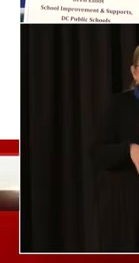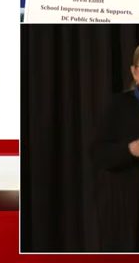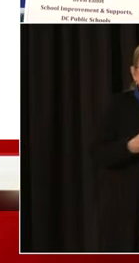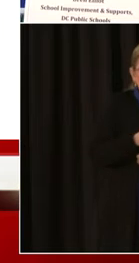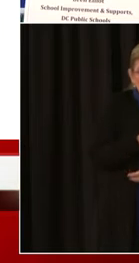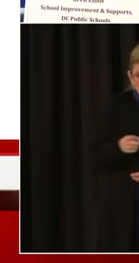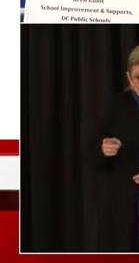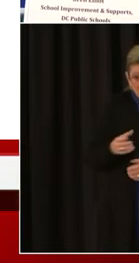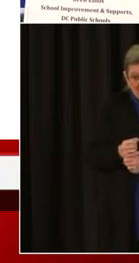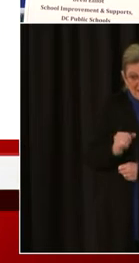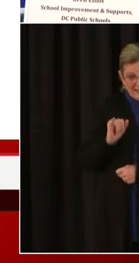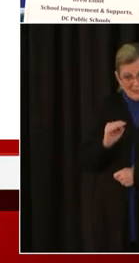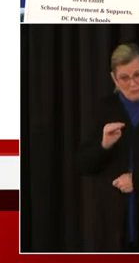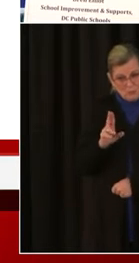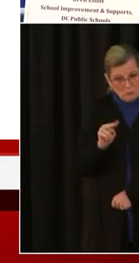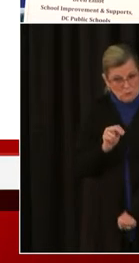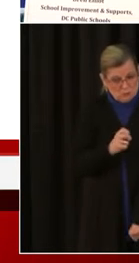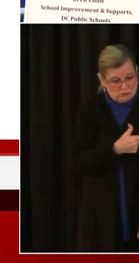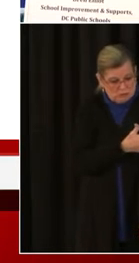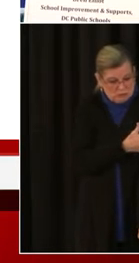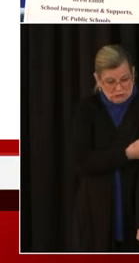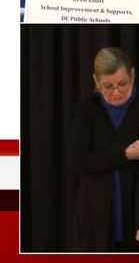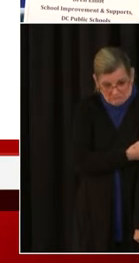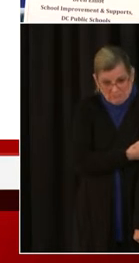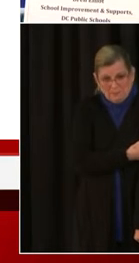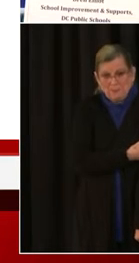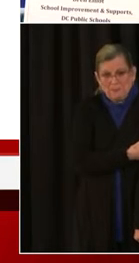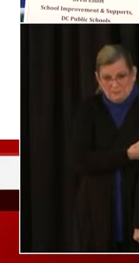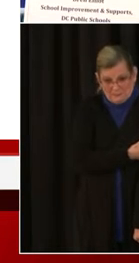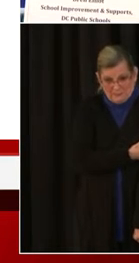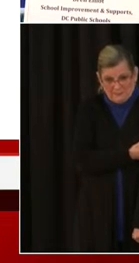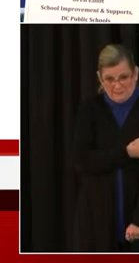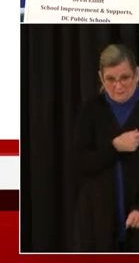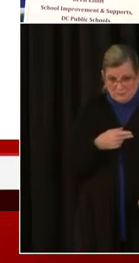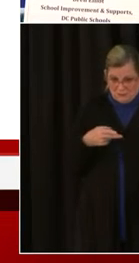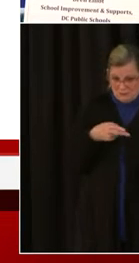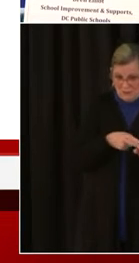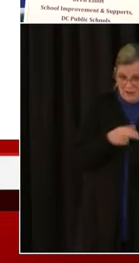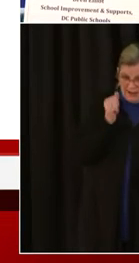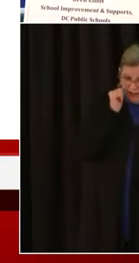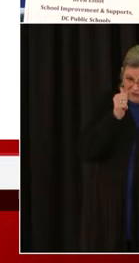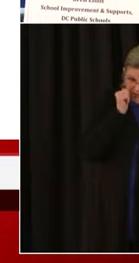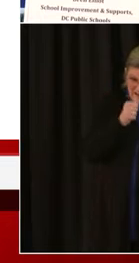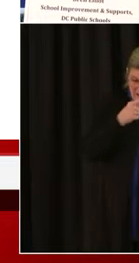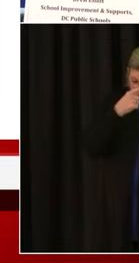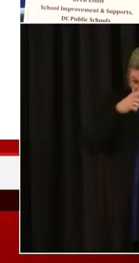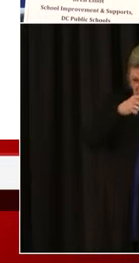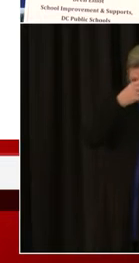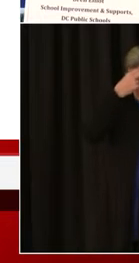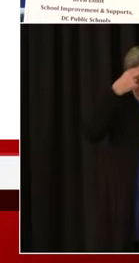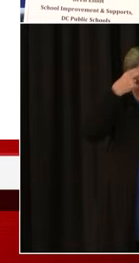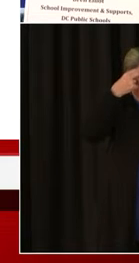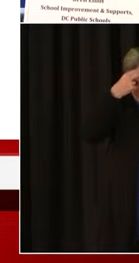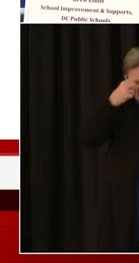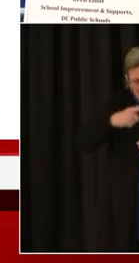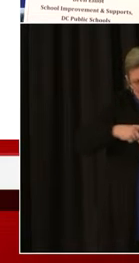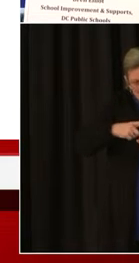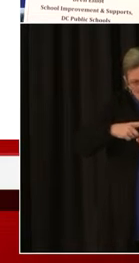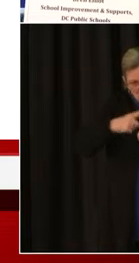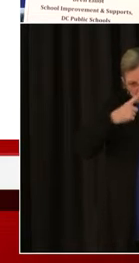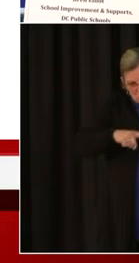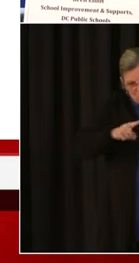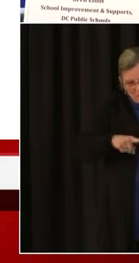Our students and families are aware of the need to participate in daily temperature screening. And we have integrated